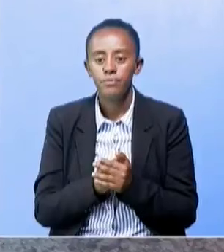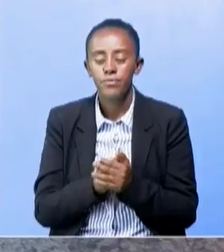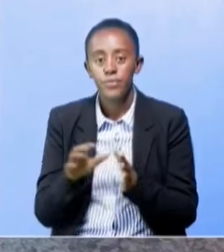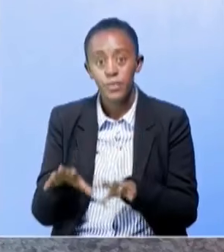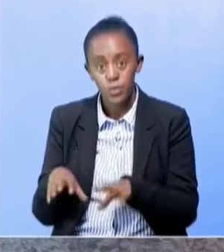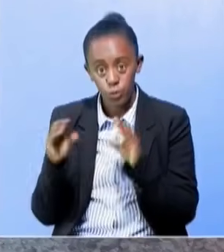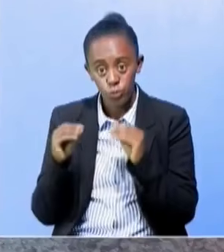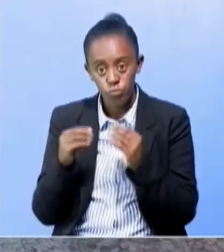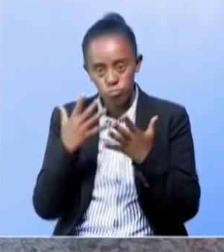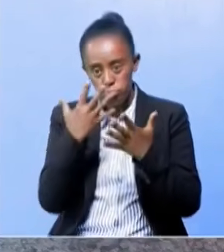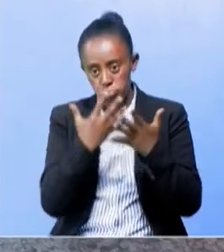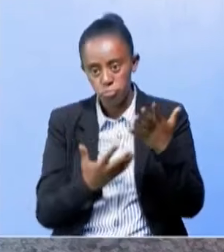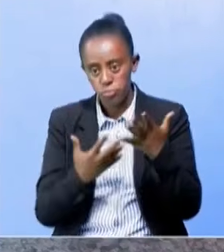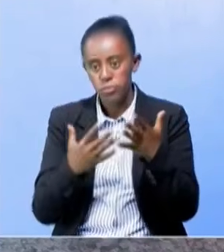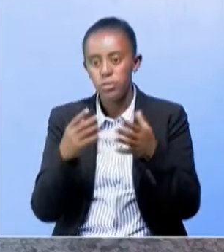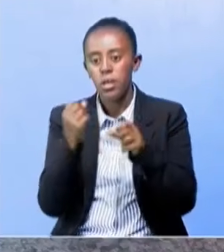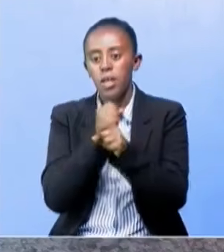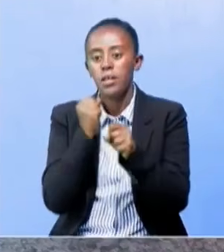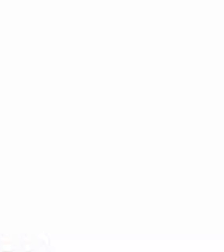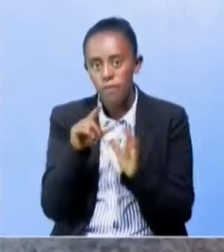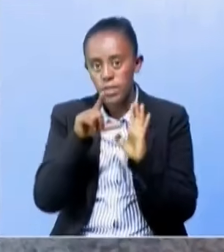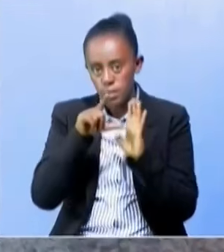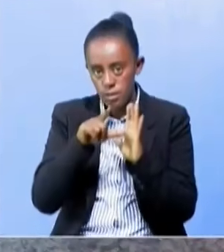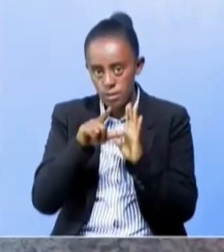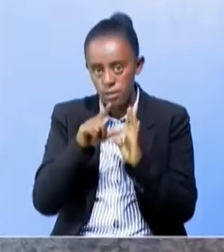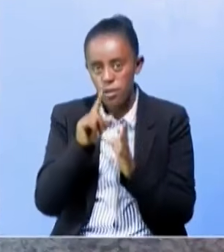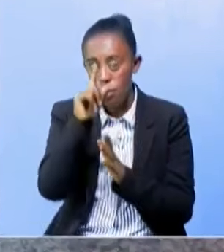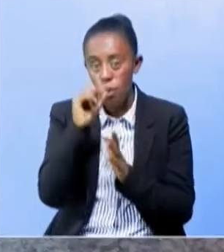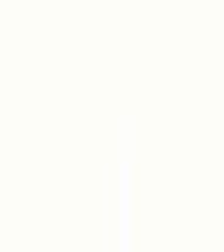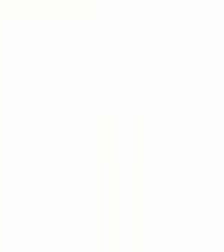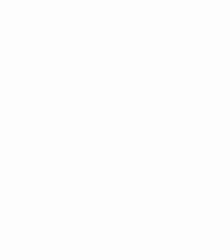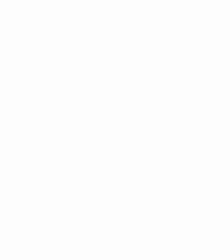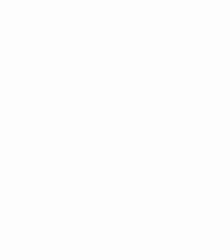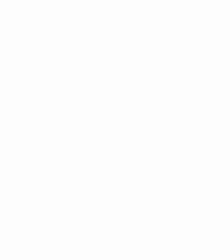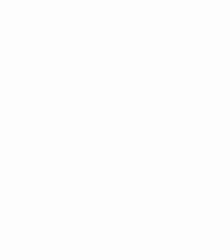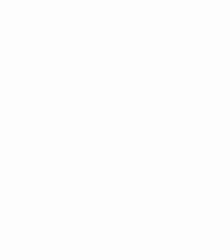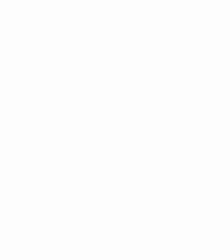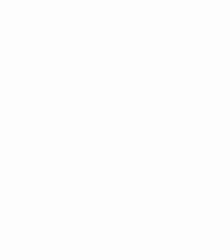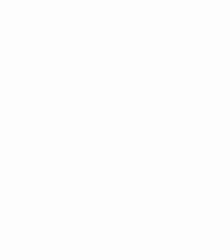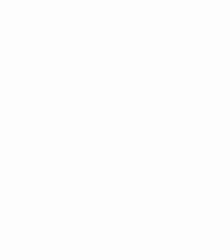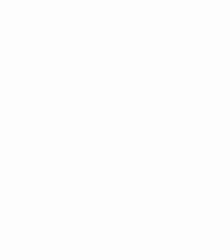Students, here is the activity which should be done within 1.5 minutes.